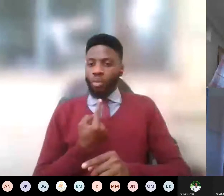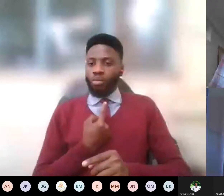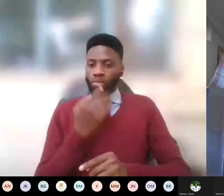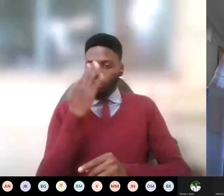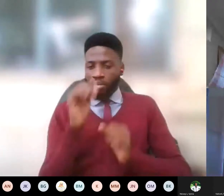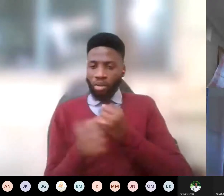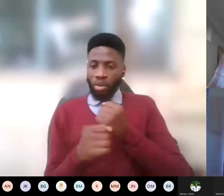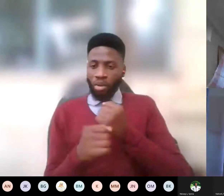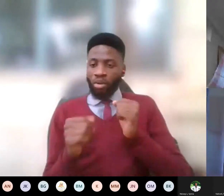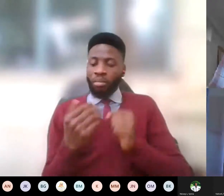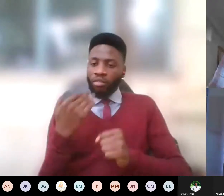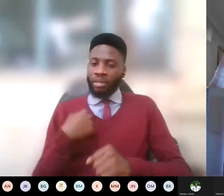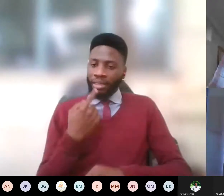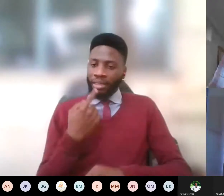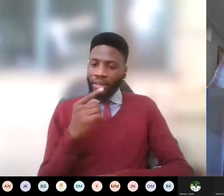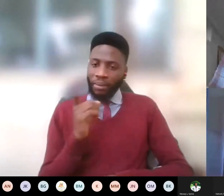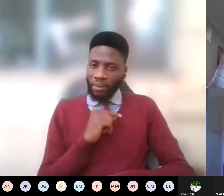us.